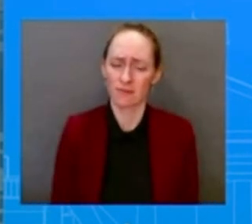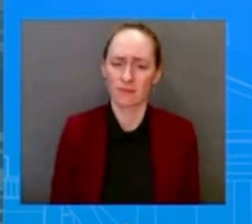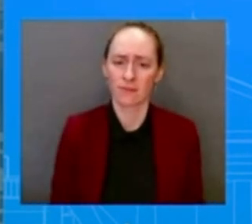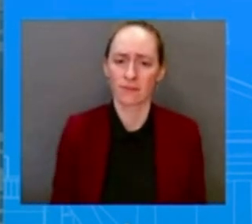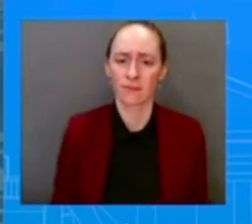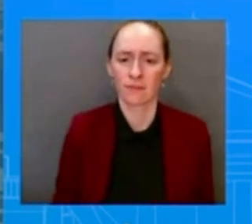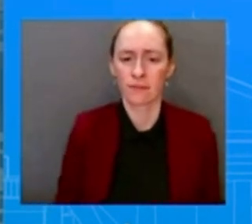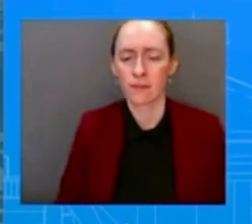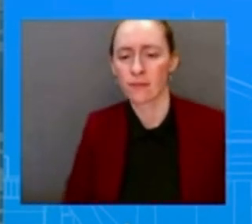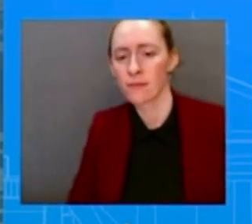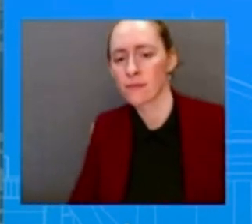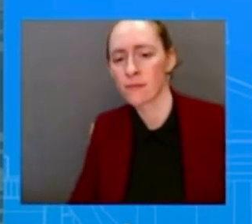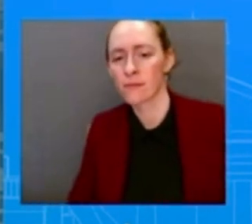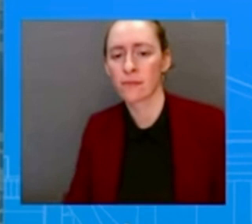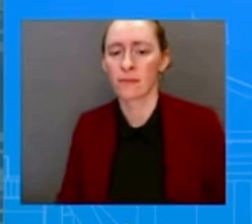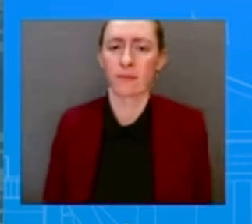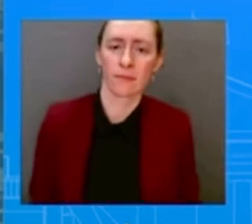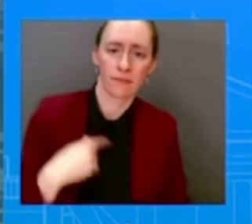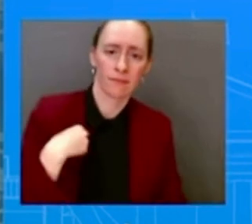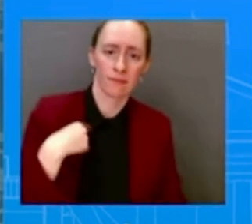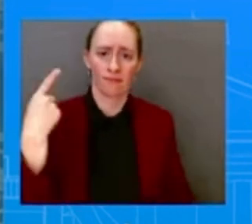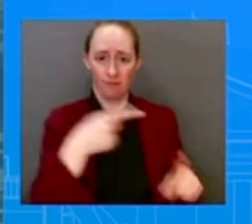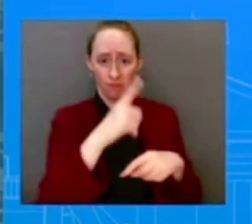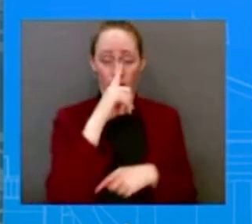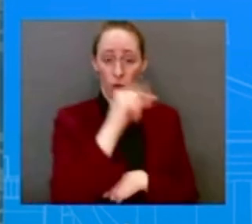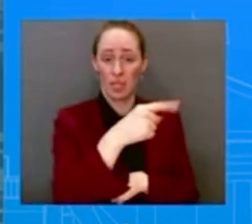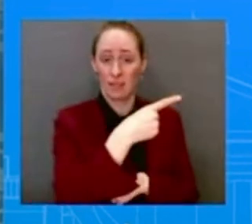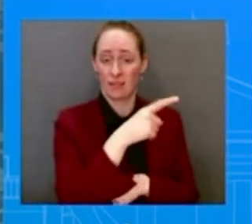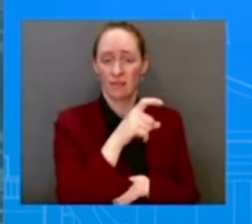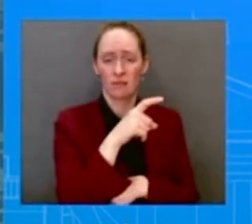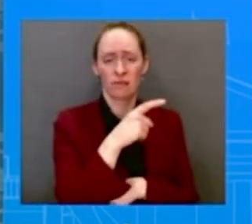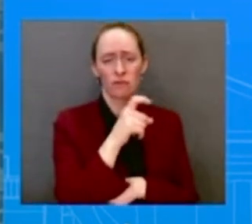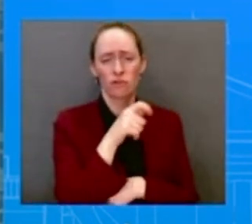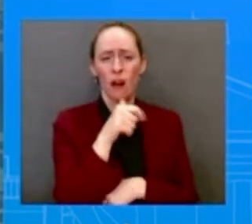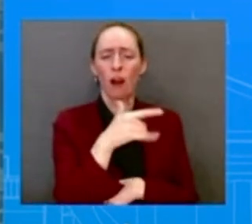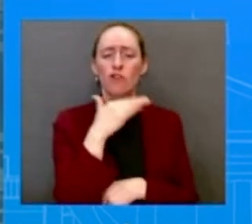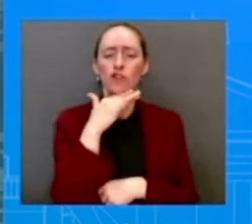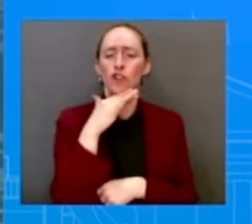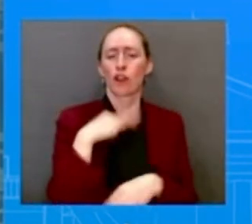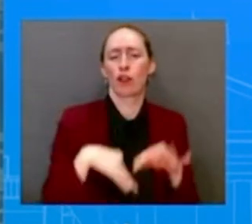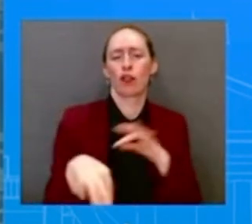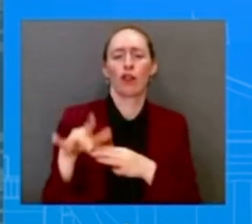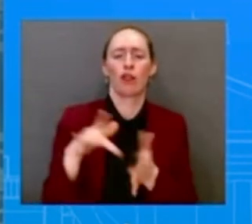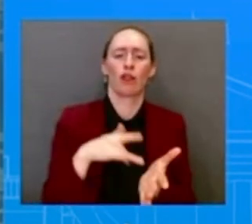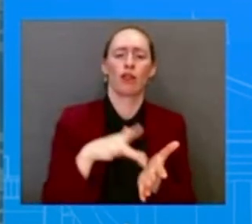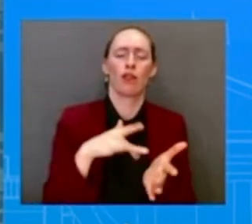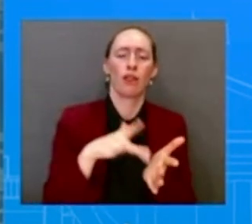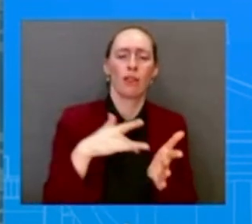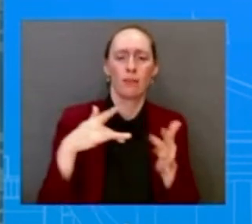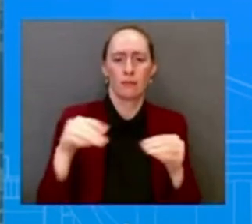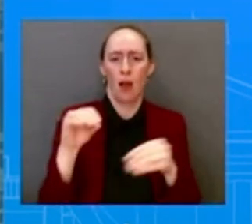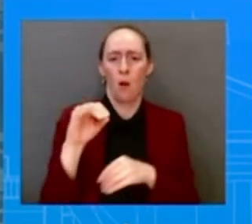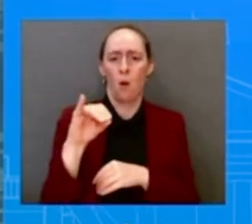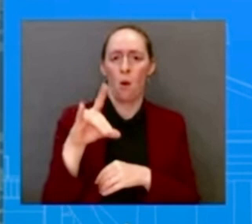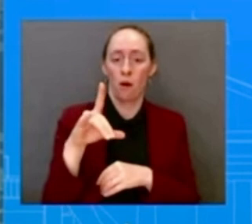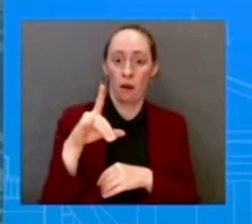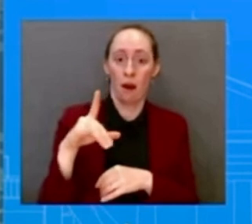an inappropriate way off of the oil he puts on the market so that he can then fund his military in the field.